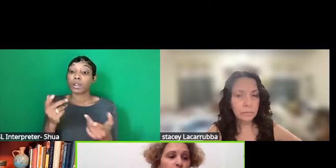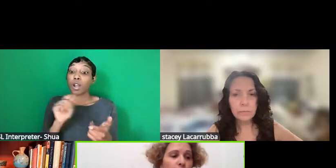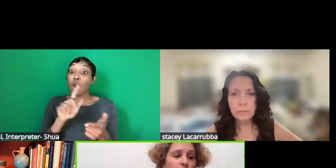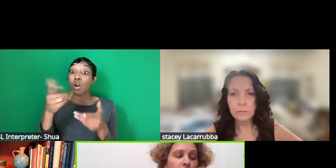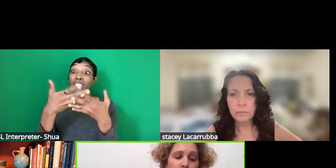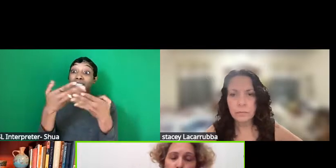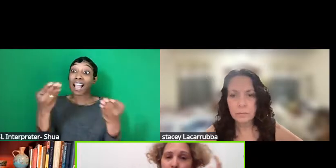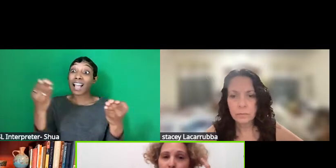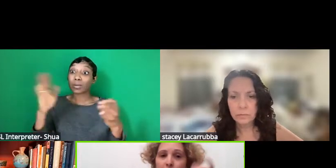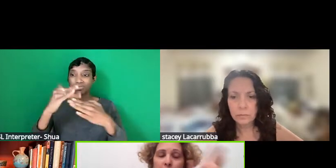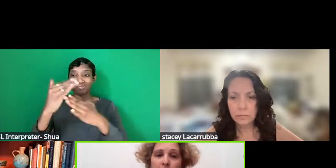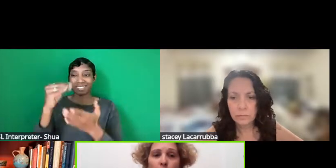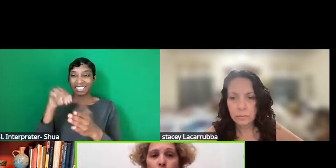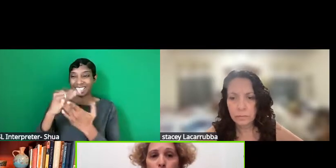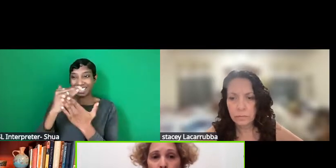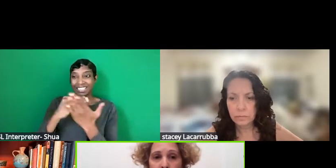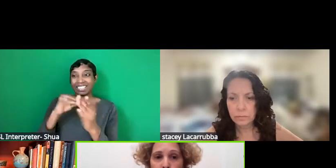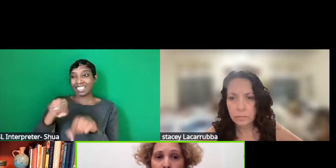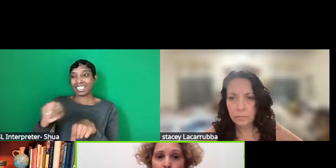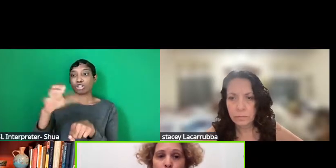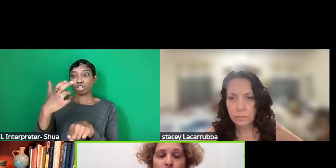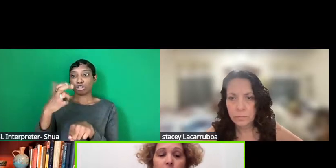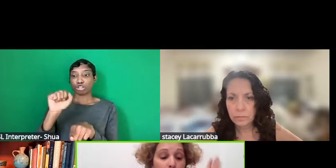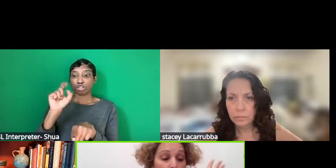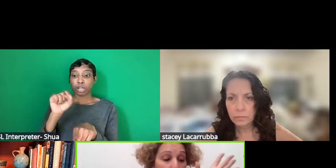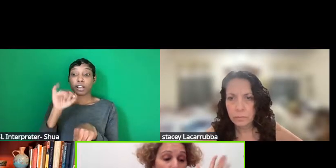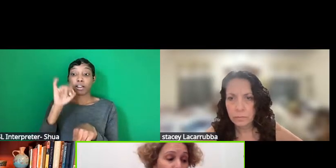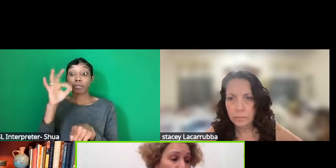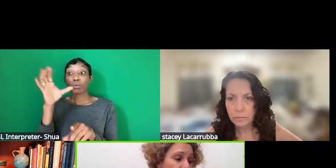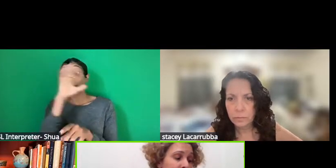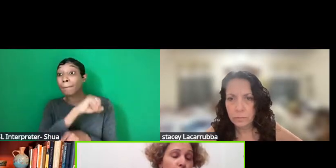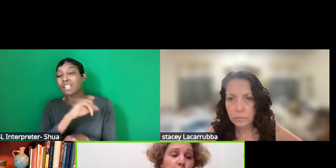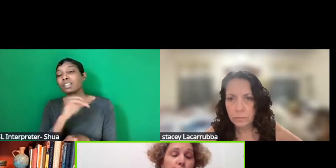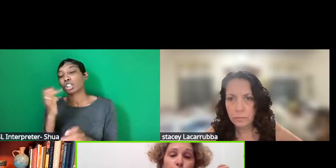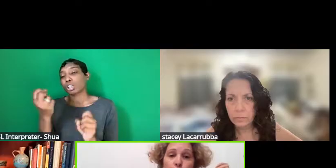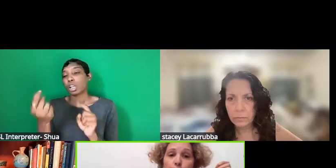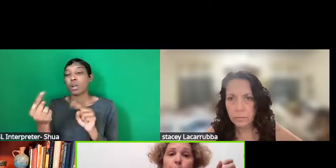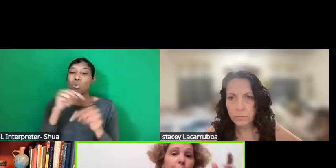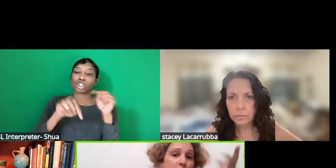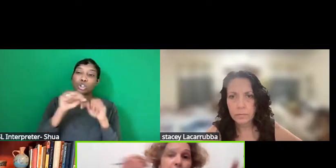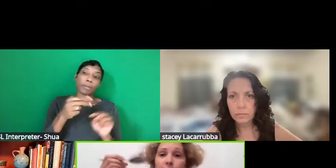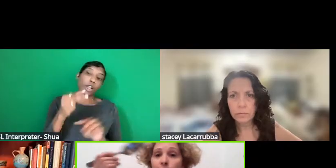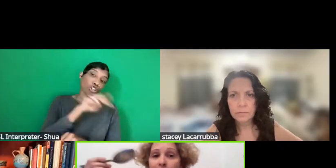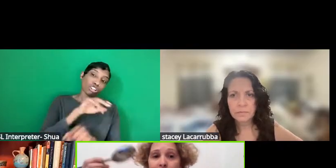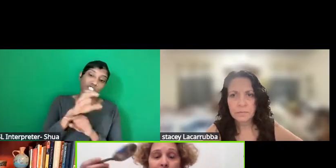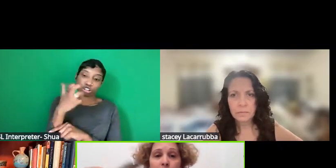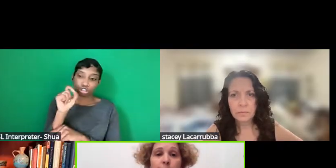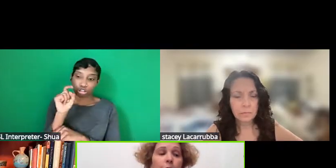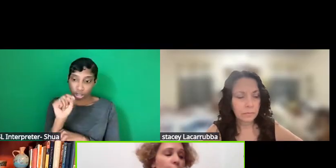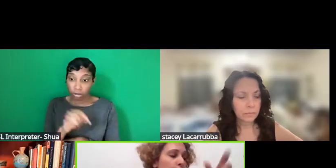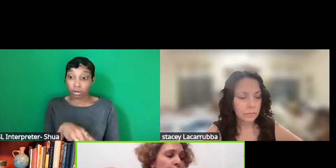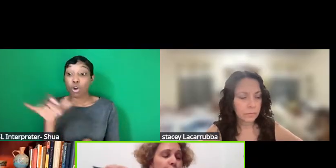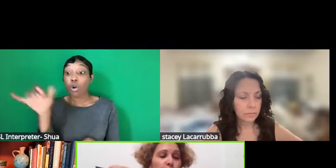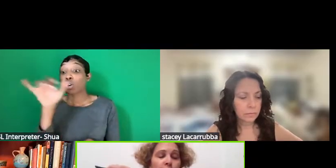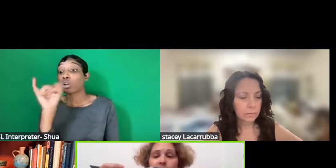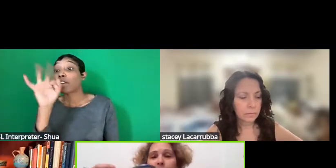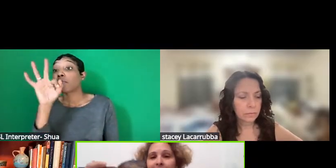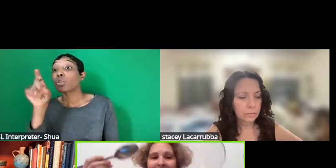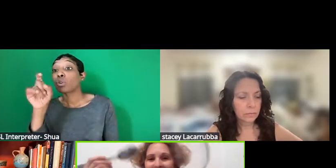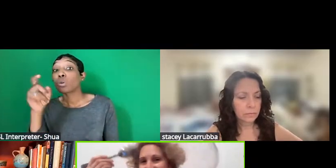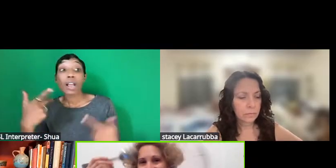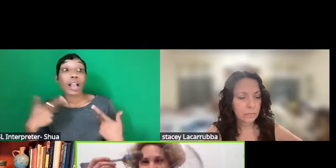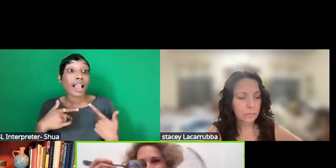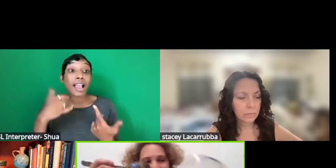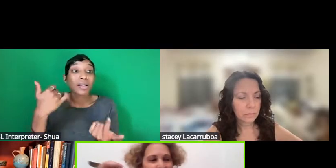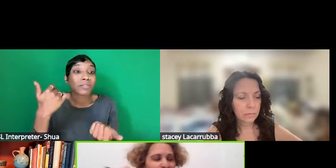if you miss something I'm saying, you can go look in the chat for it. Also, if you get a spoon or chopsticks or any kind of